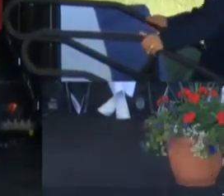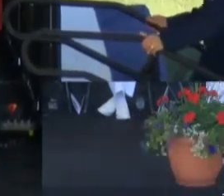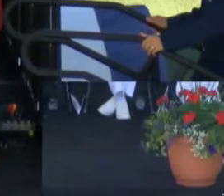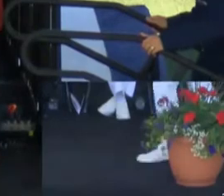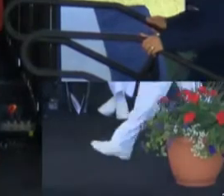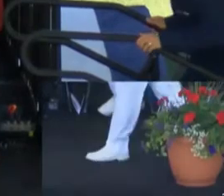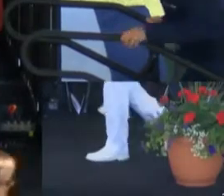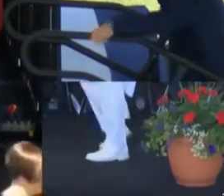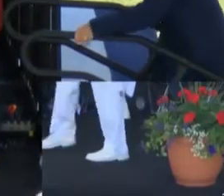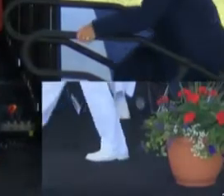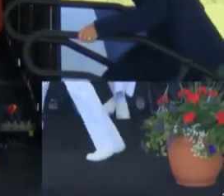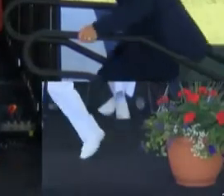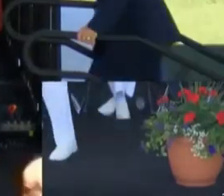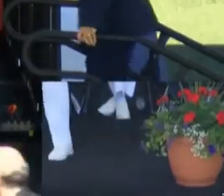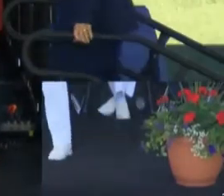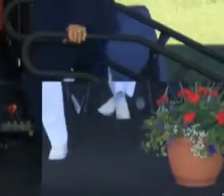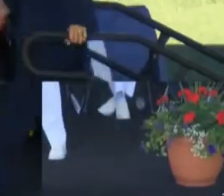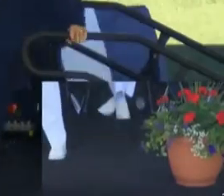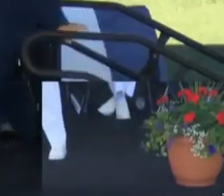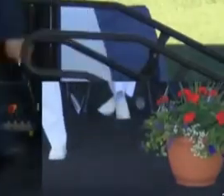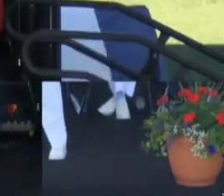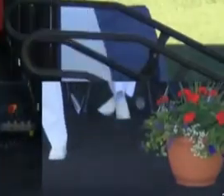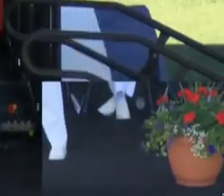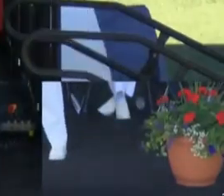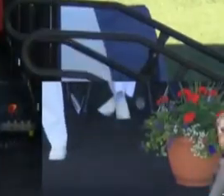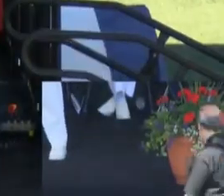Caleb Ping Bradbury.